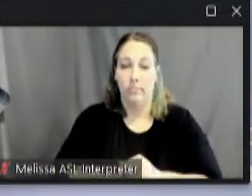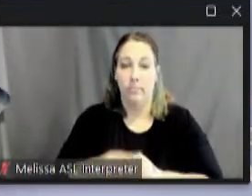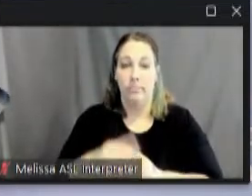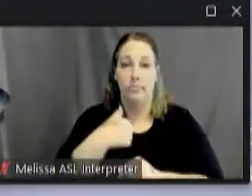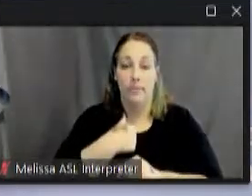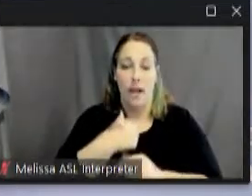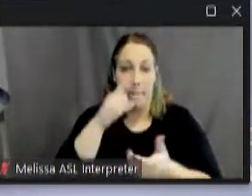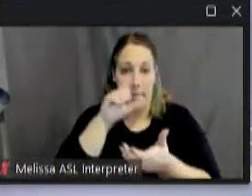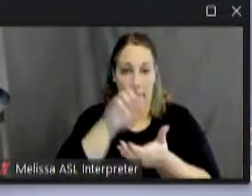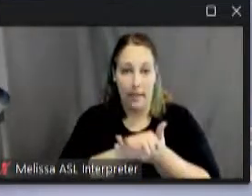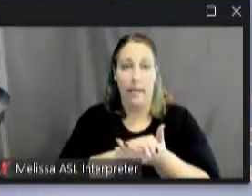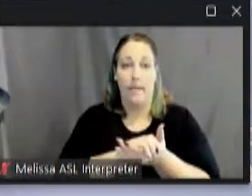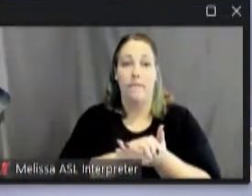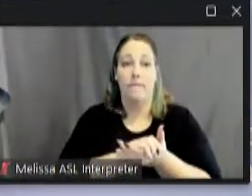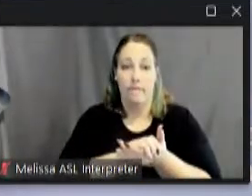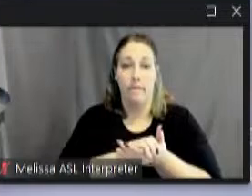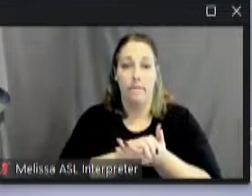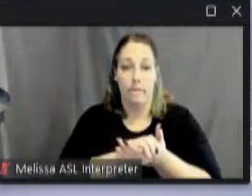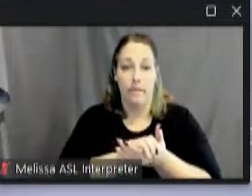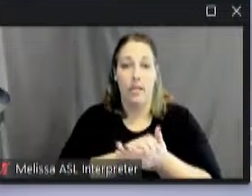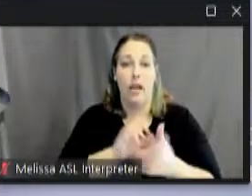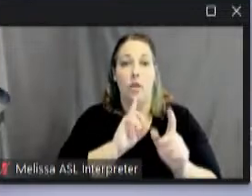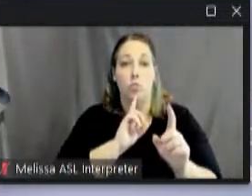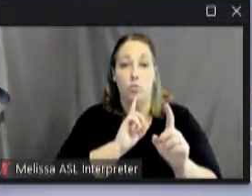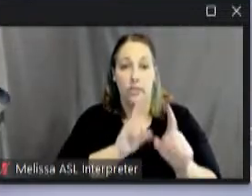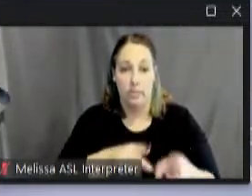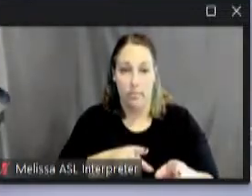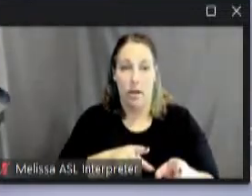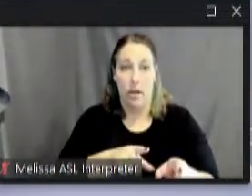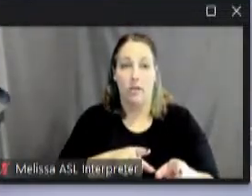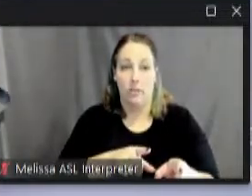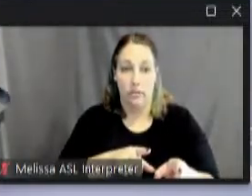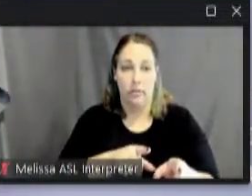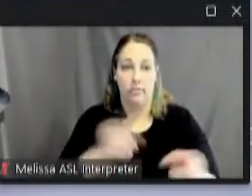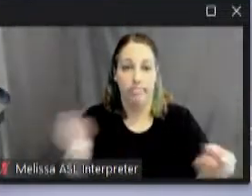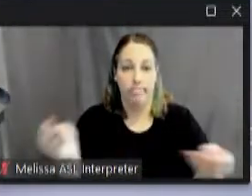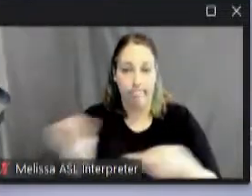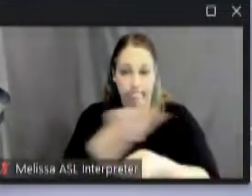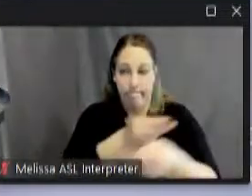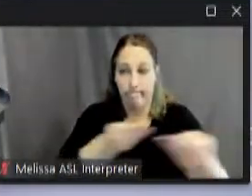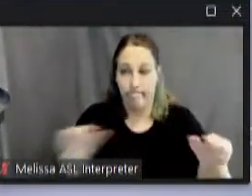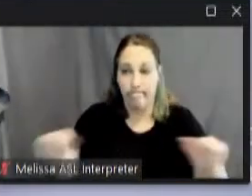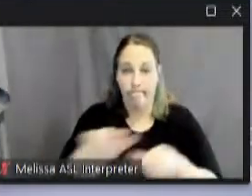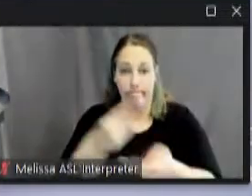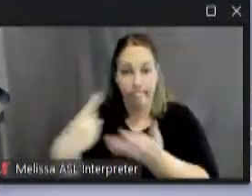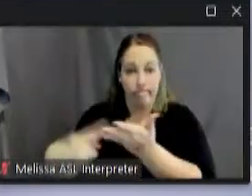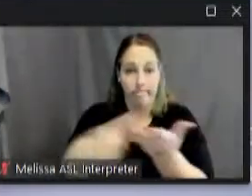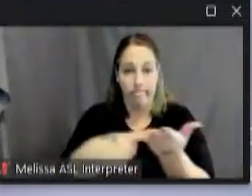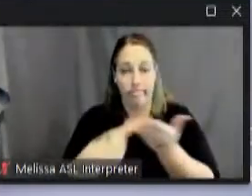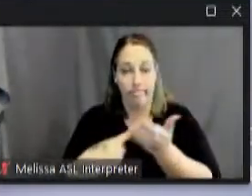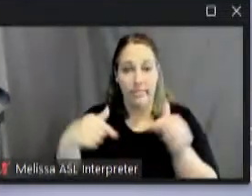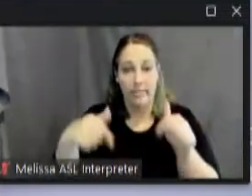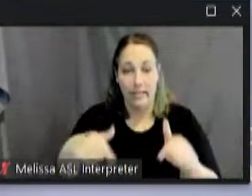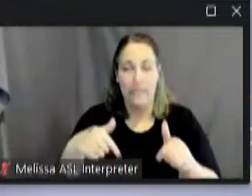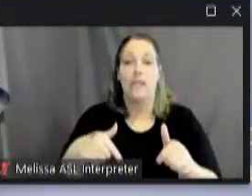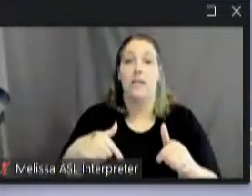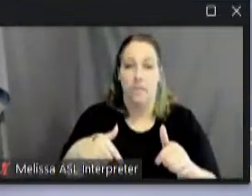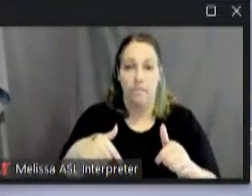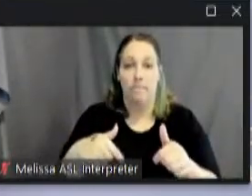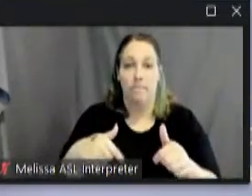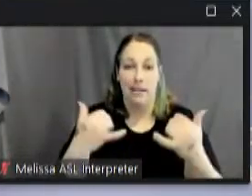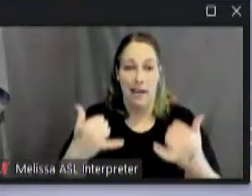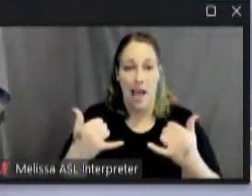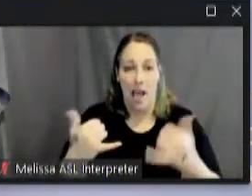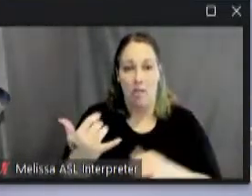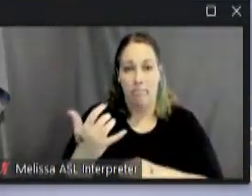in these responses, our exchange here has let us know that there is a way, and this